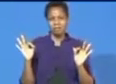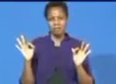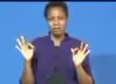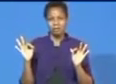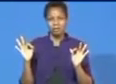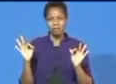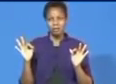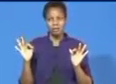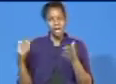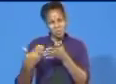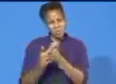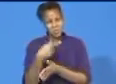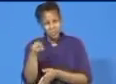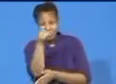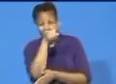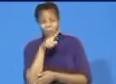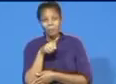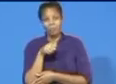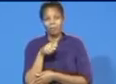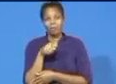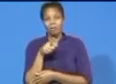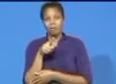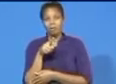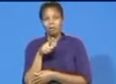A brand new you